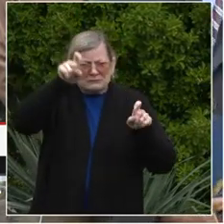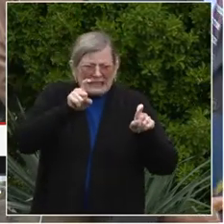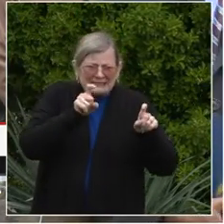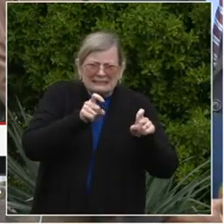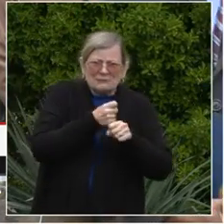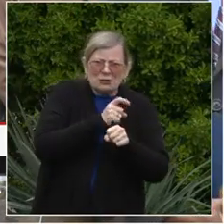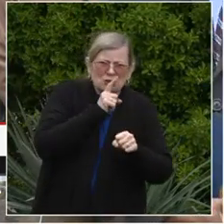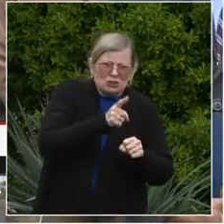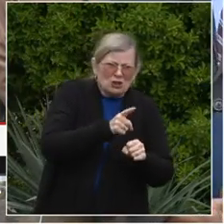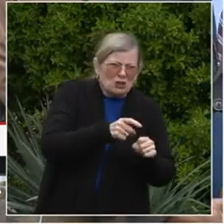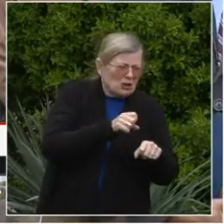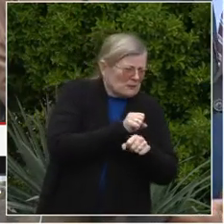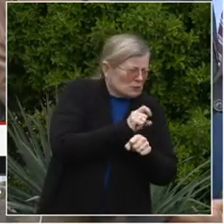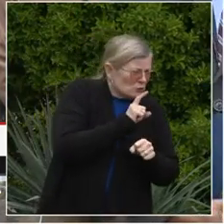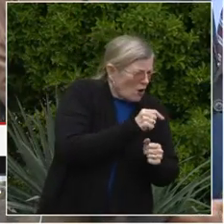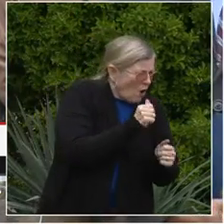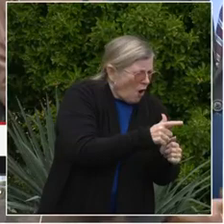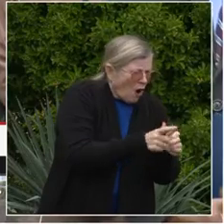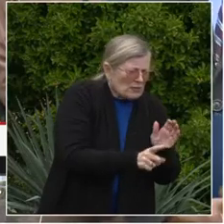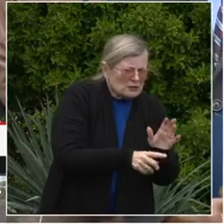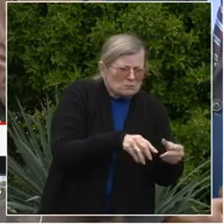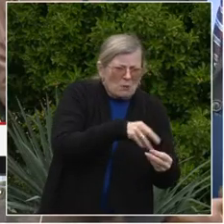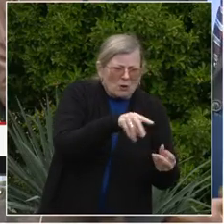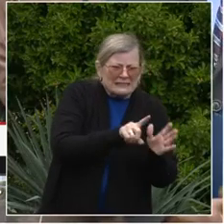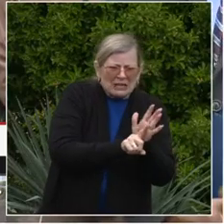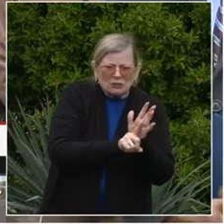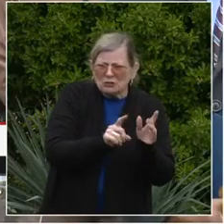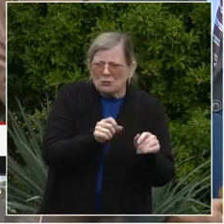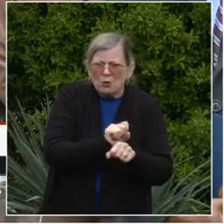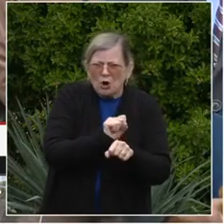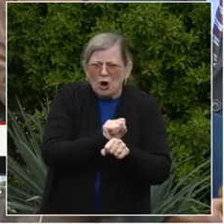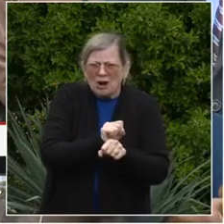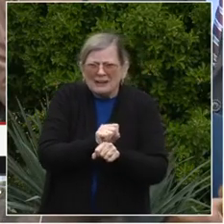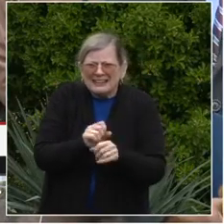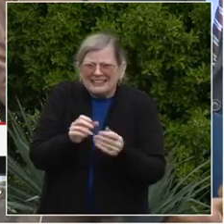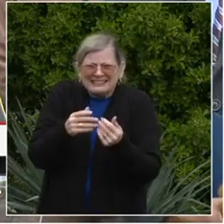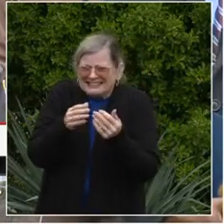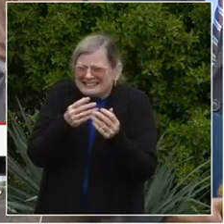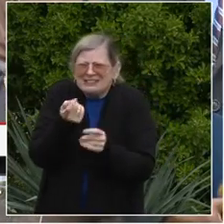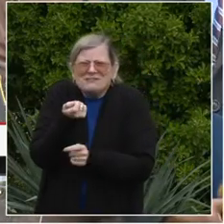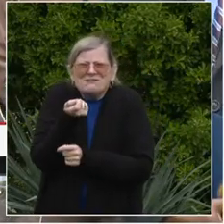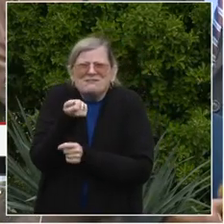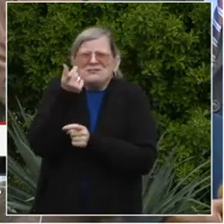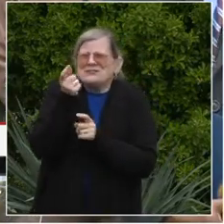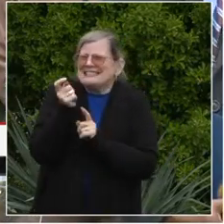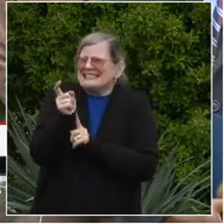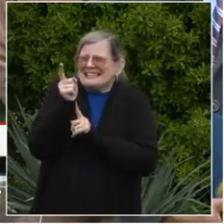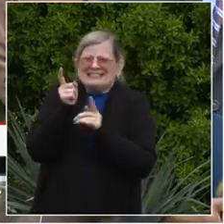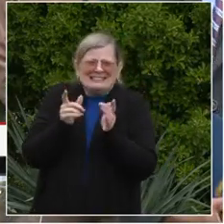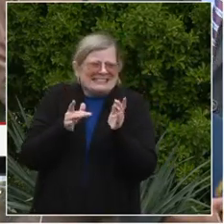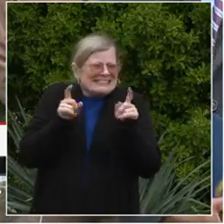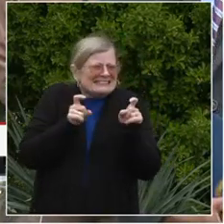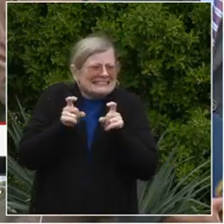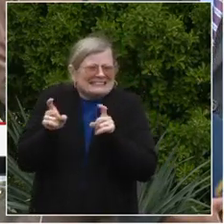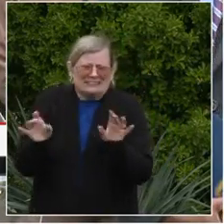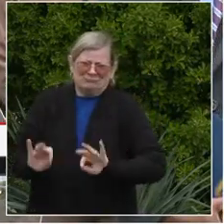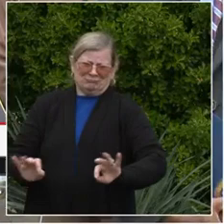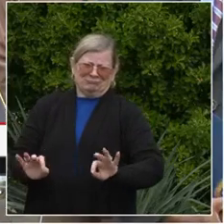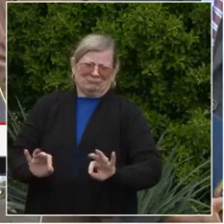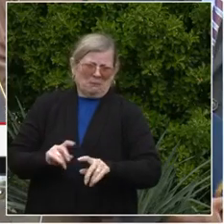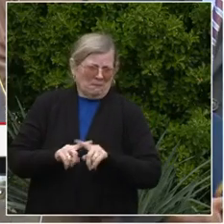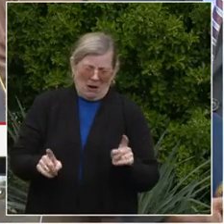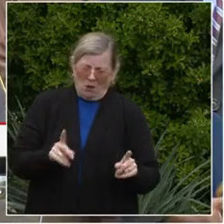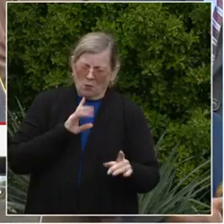working. It is an action that takes seconds and could save your life. When it comes to cooking for Thanksgiving, let's talk about the